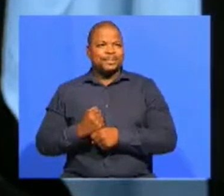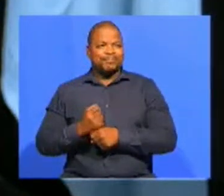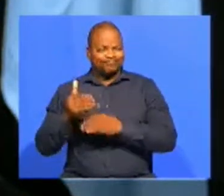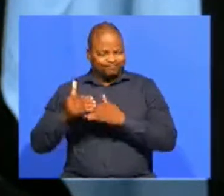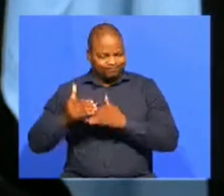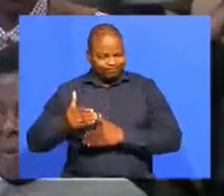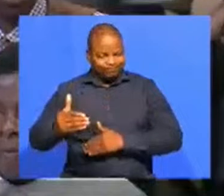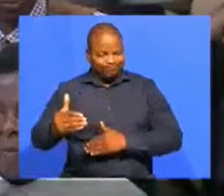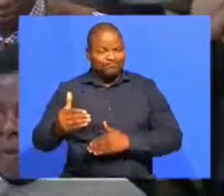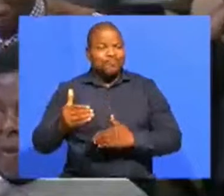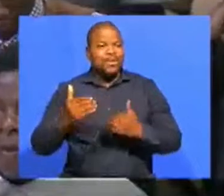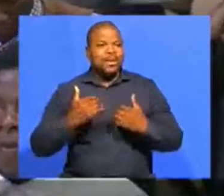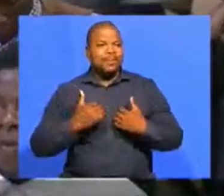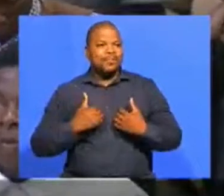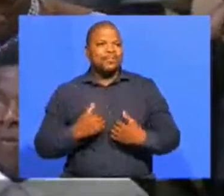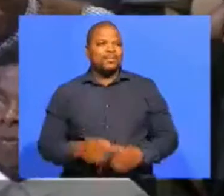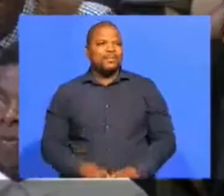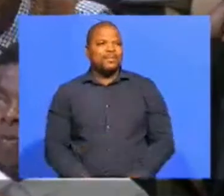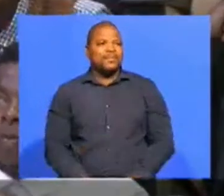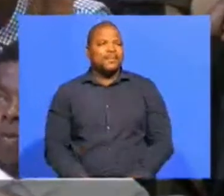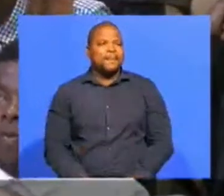forward.